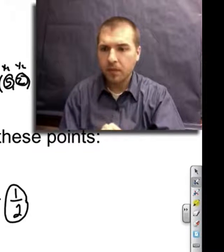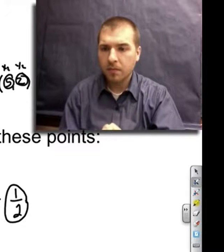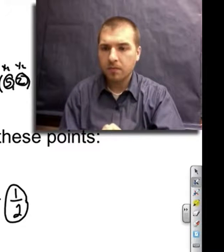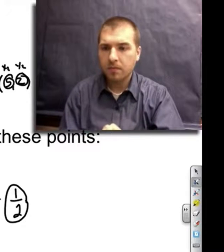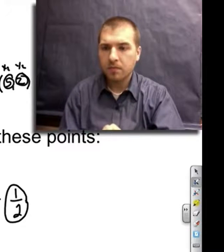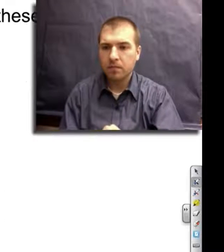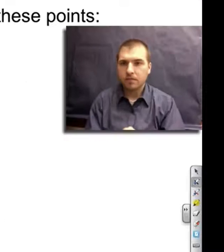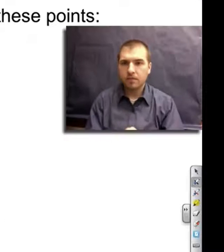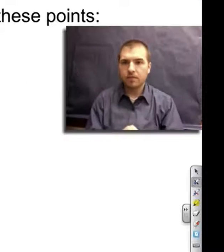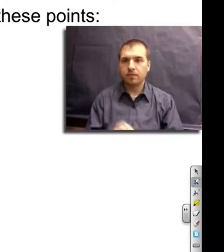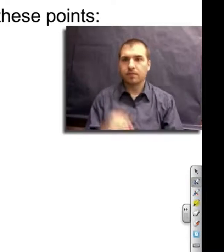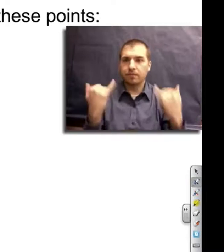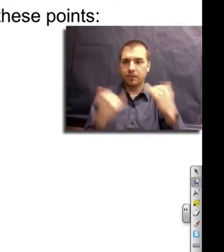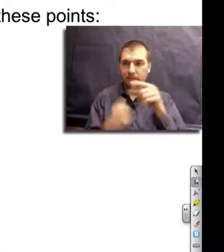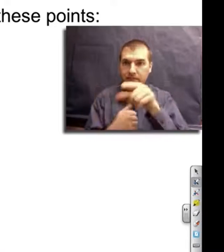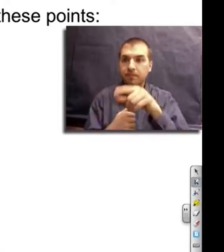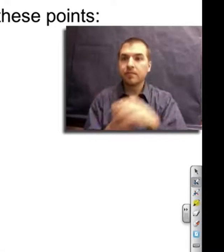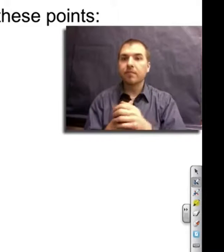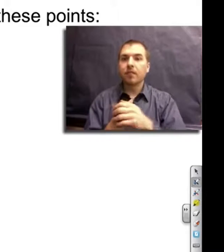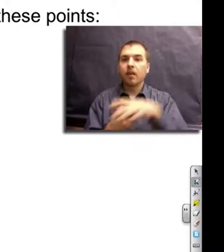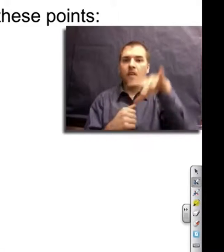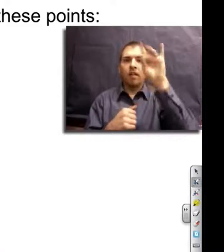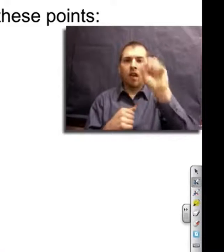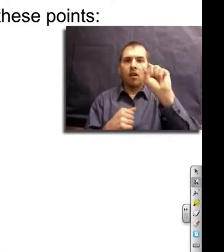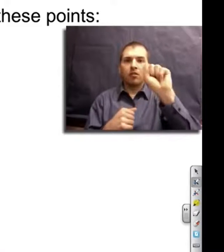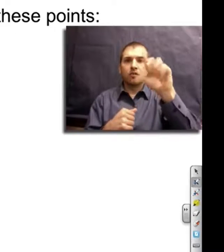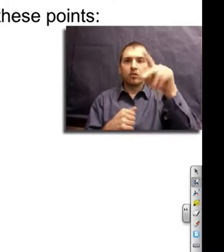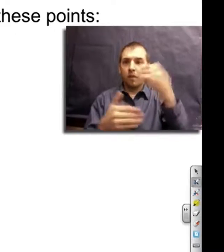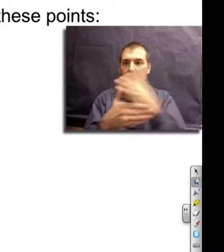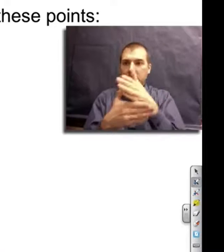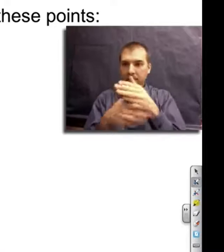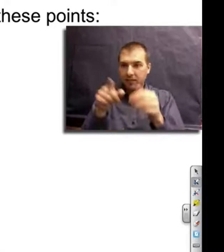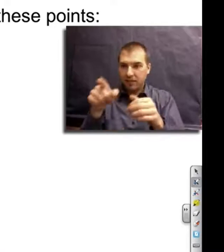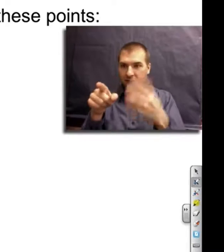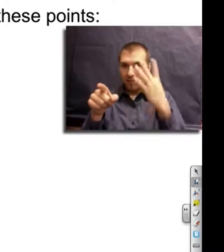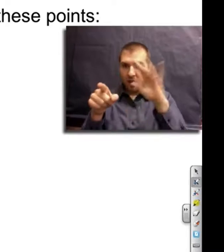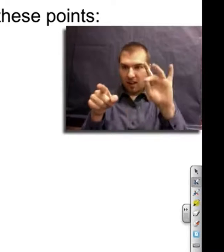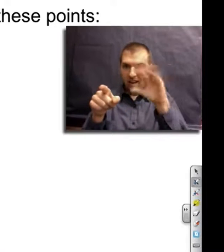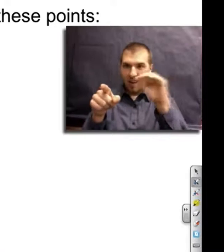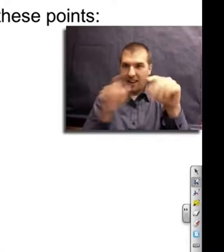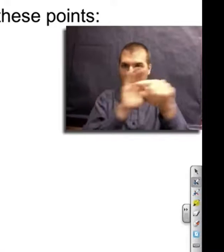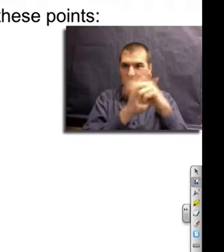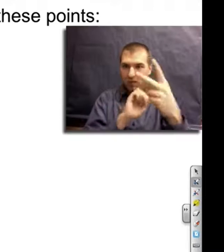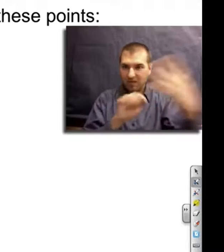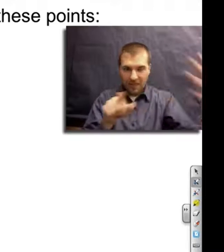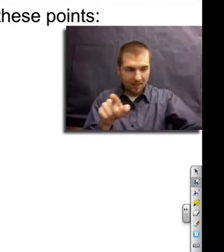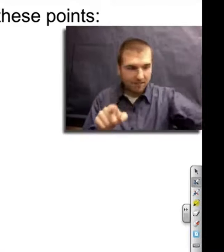equals y2 minus y1 over x2 minus x1. Okay, so now we have a graph. So we're going to find the slope